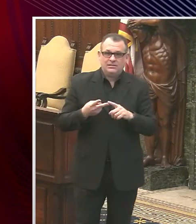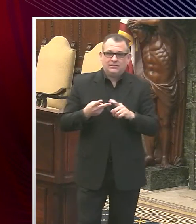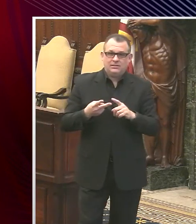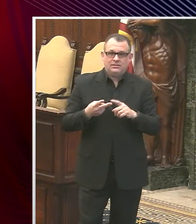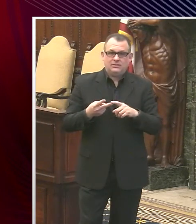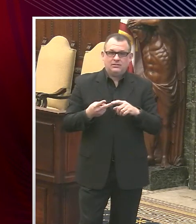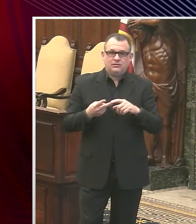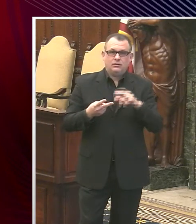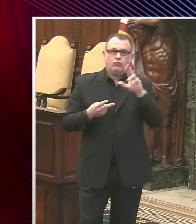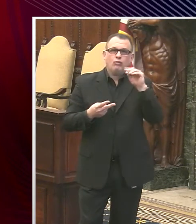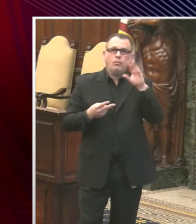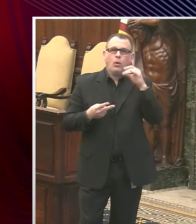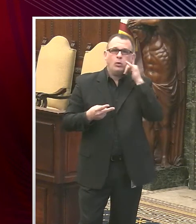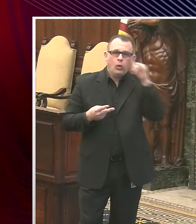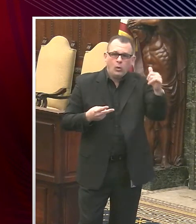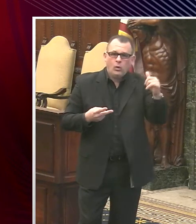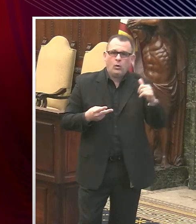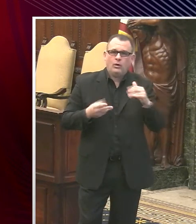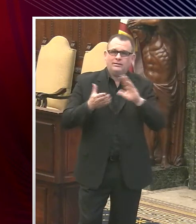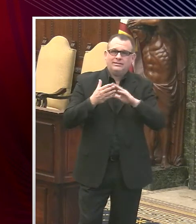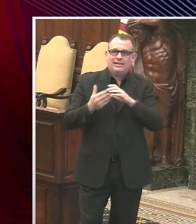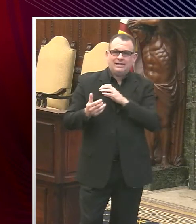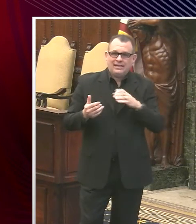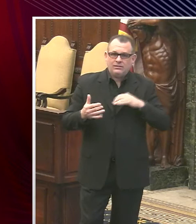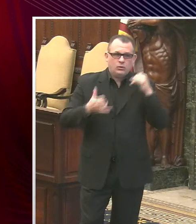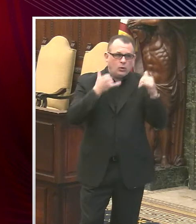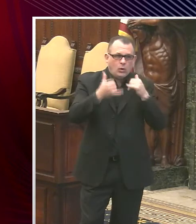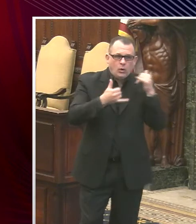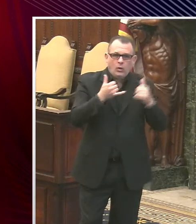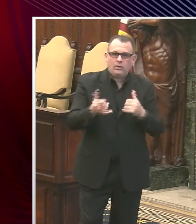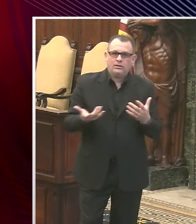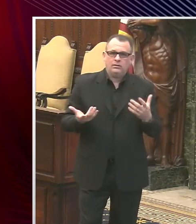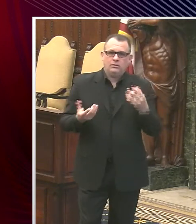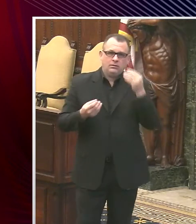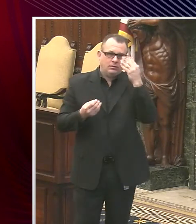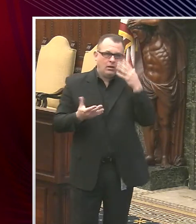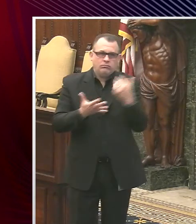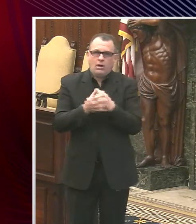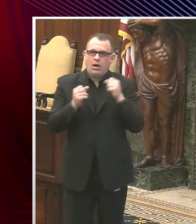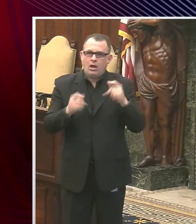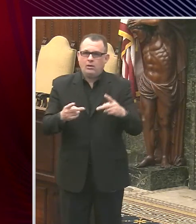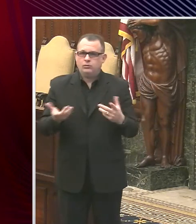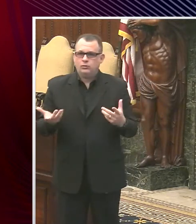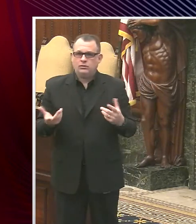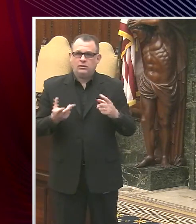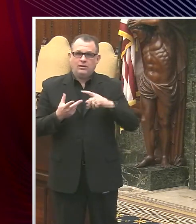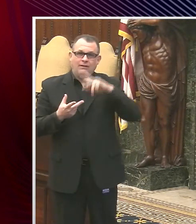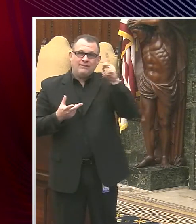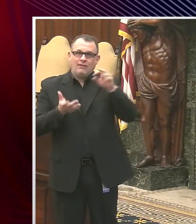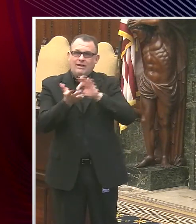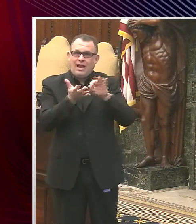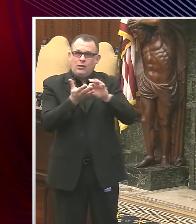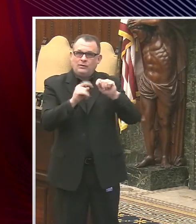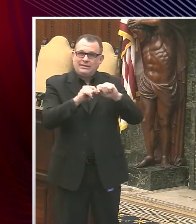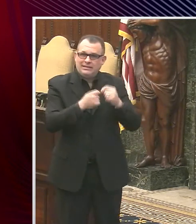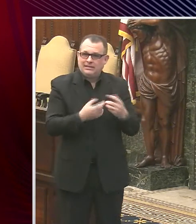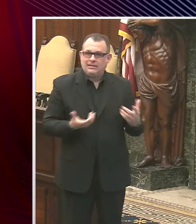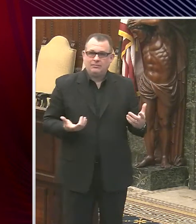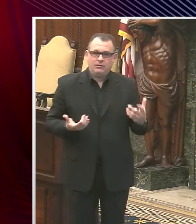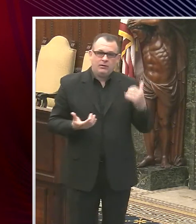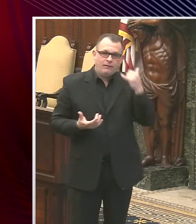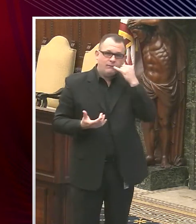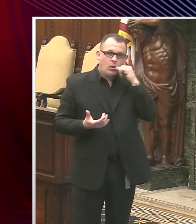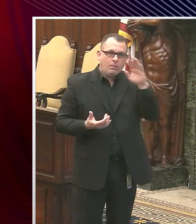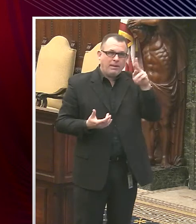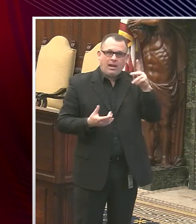from city council members to let people know about the opportunity. We have our Philly Counts team that is doing some phone banking to let people